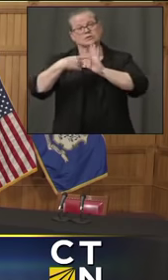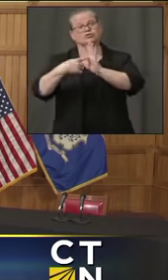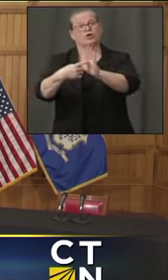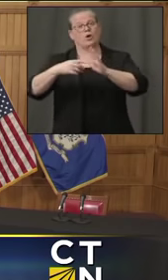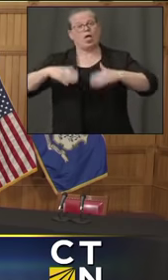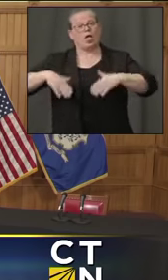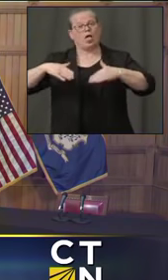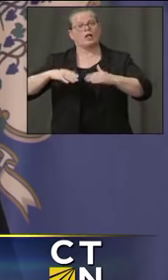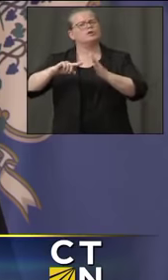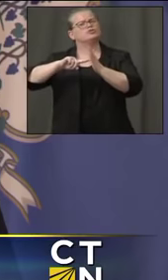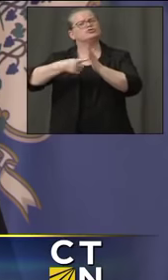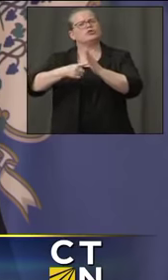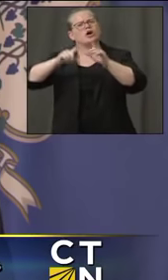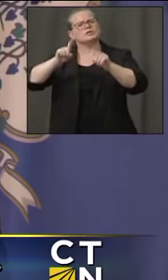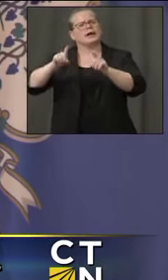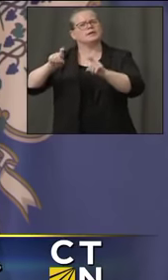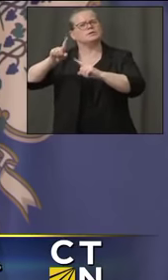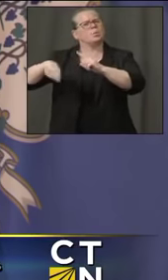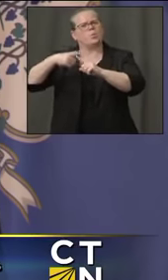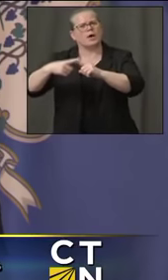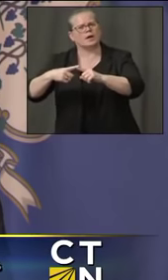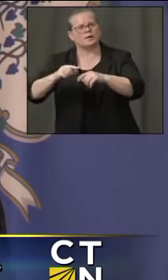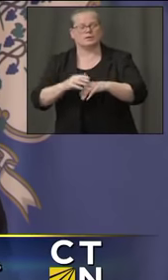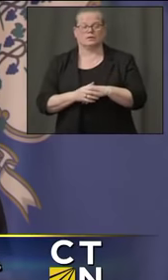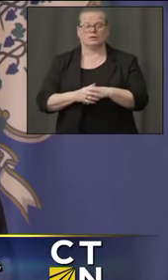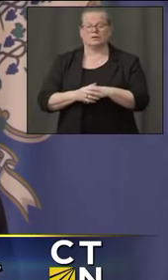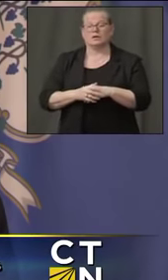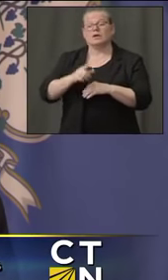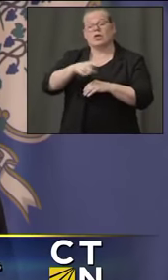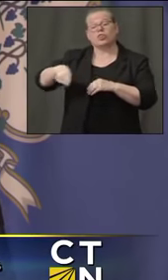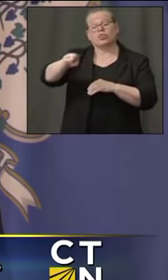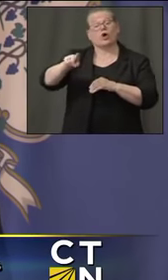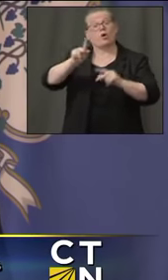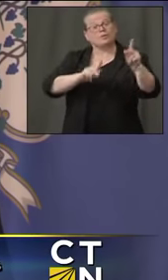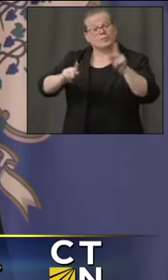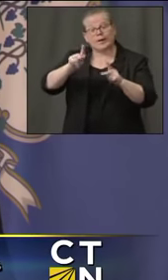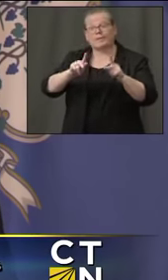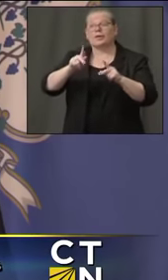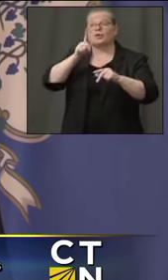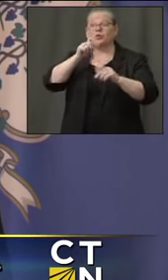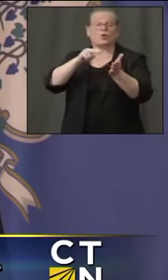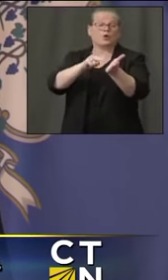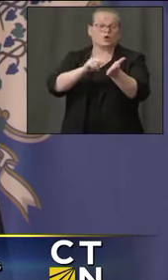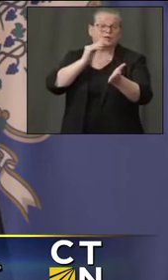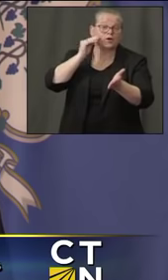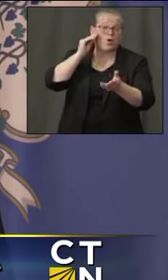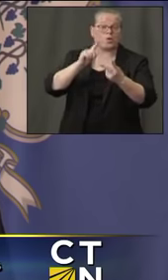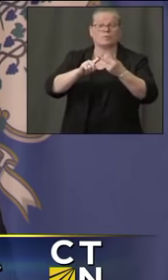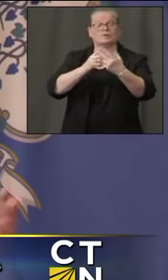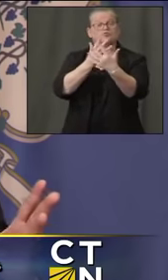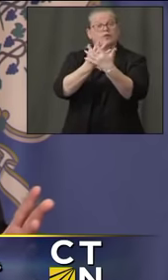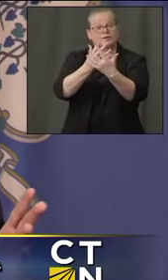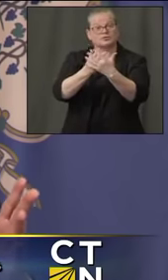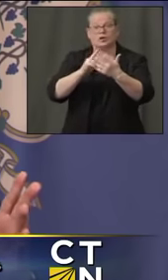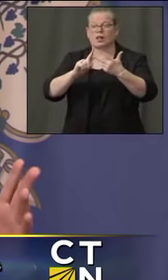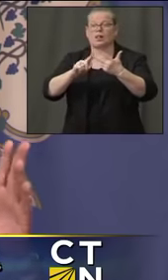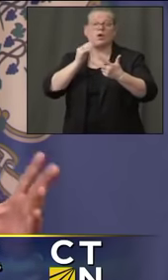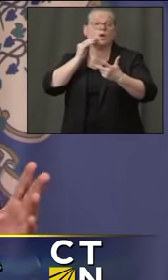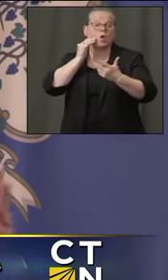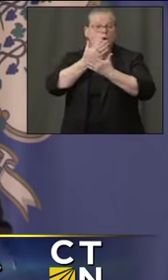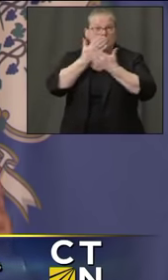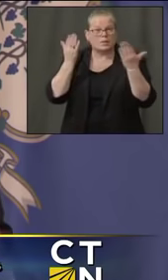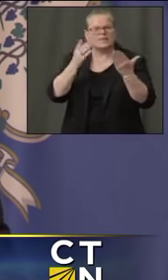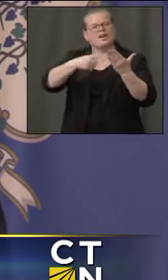vulnerable populations right now, in the nursing homes, in correctional facilities, homeless, like I just said, those